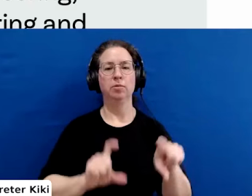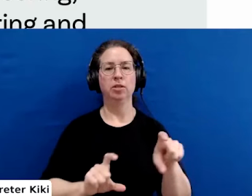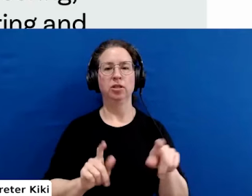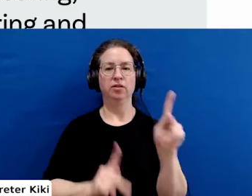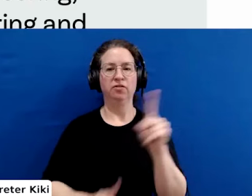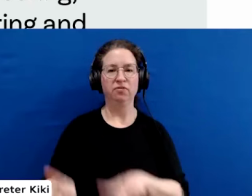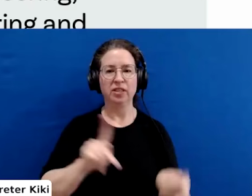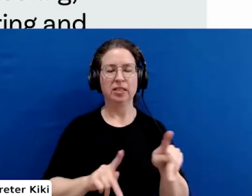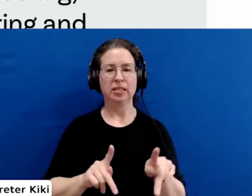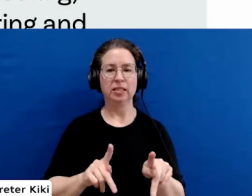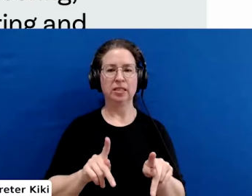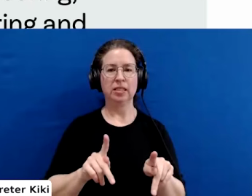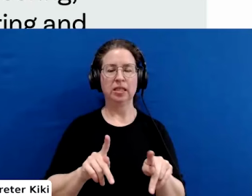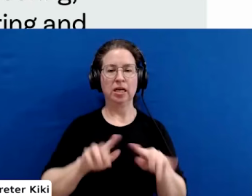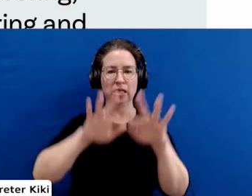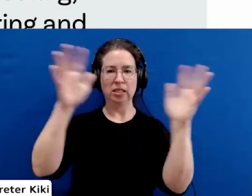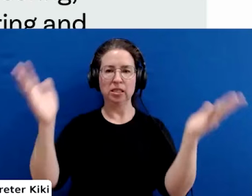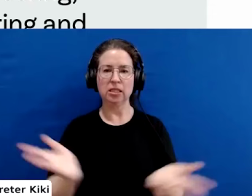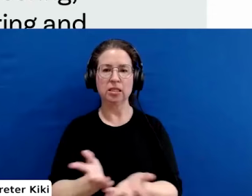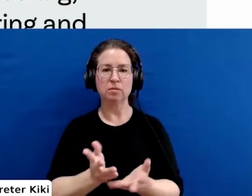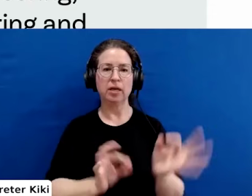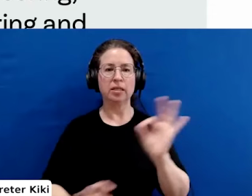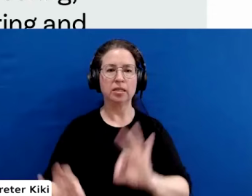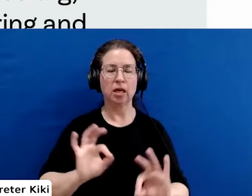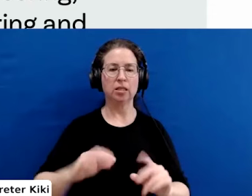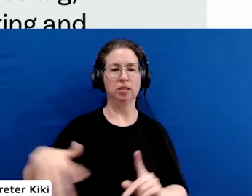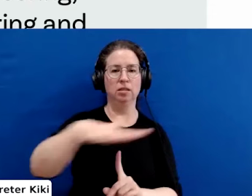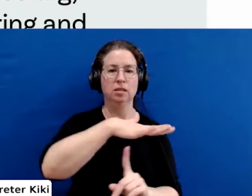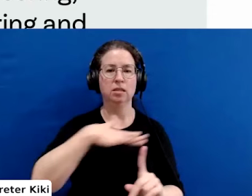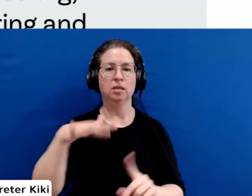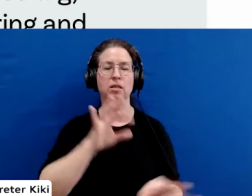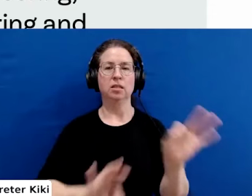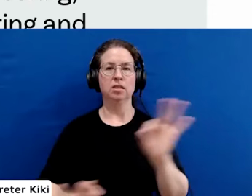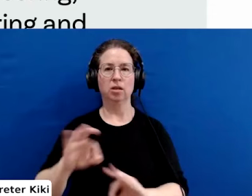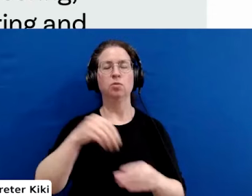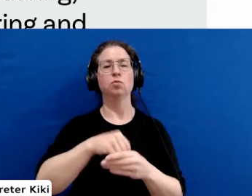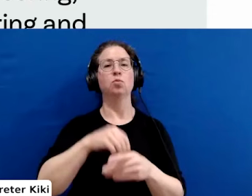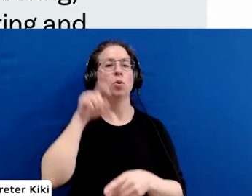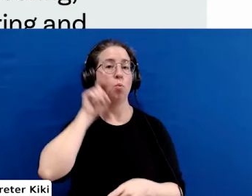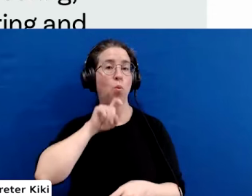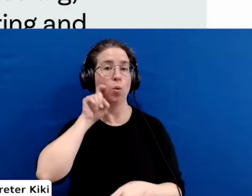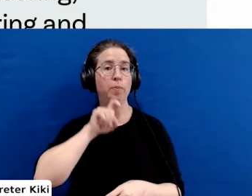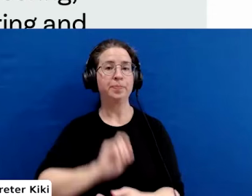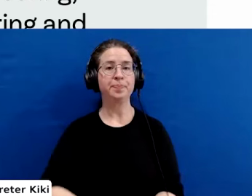space science, environmental science, including water science, etc.